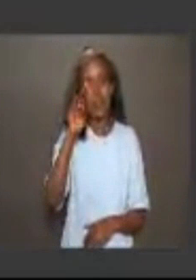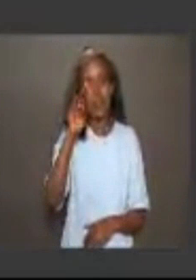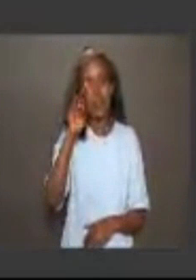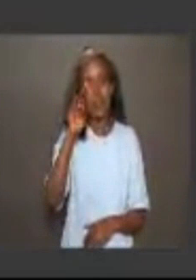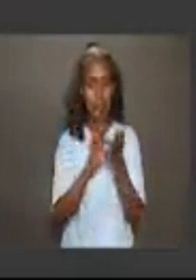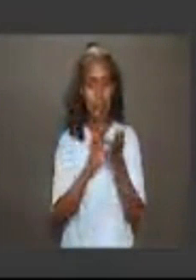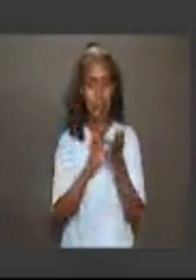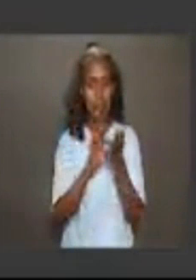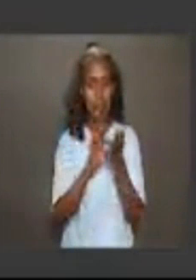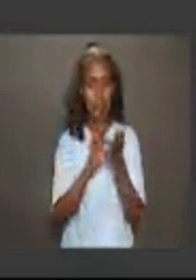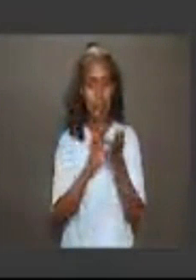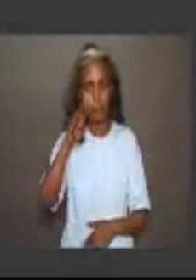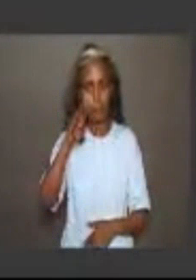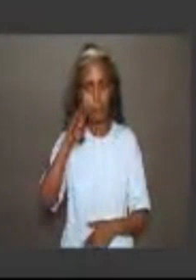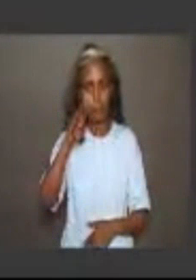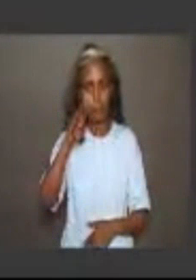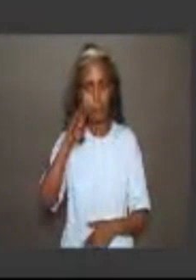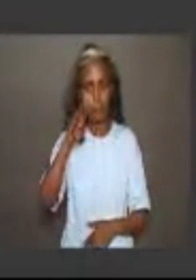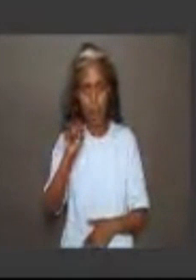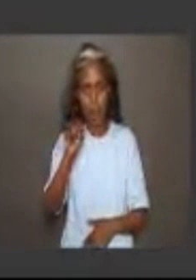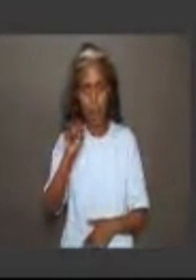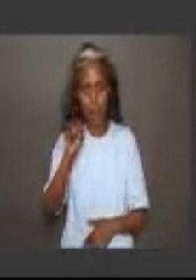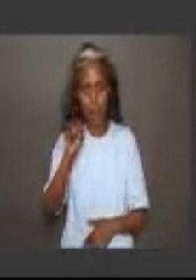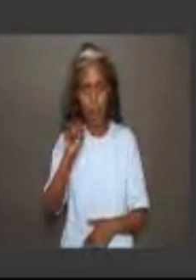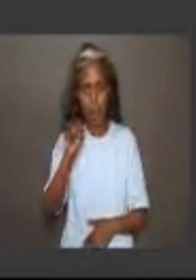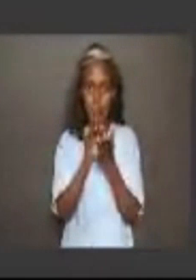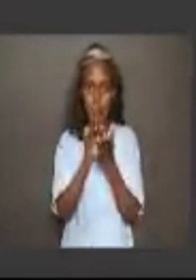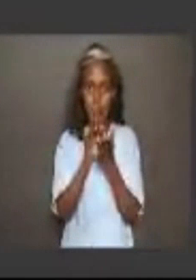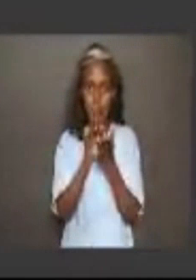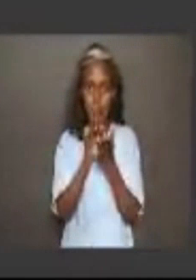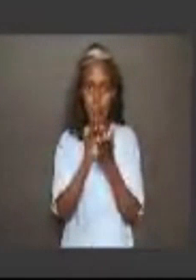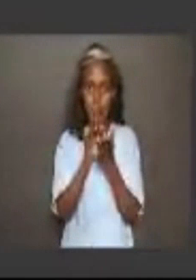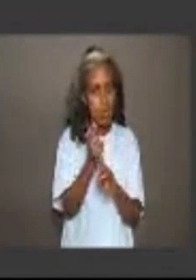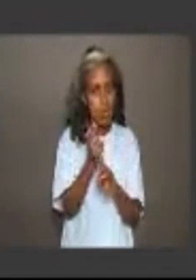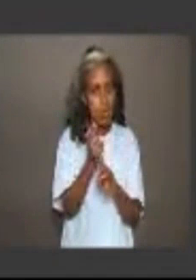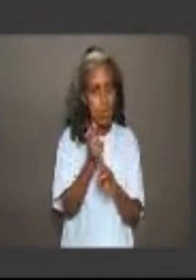Examples of prime numbers include 11,